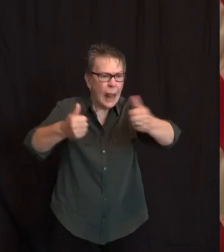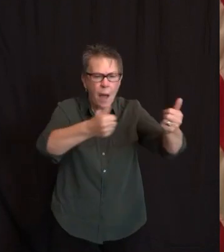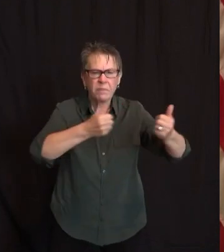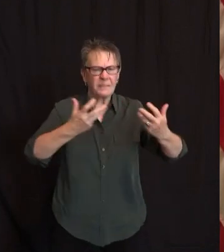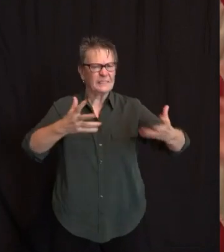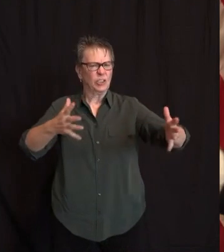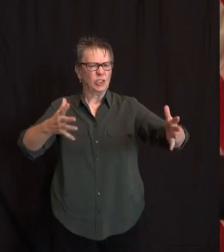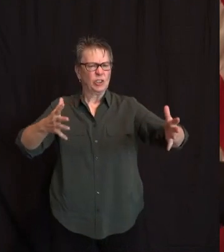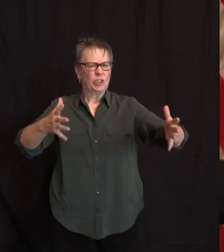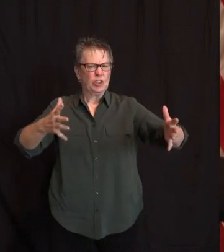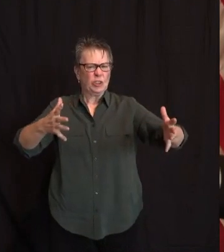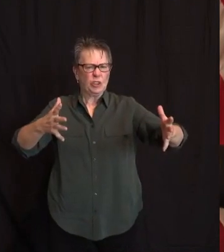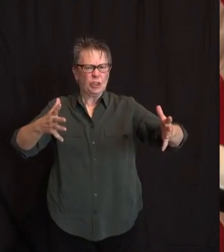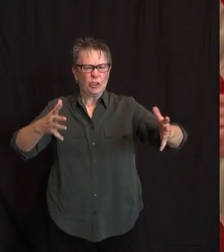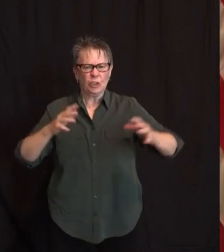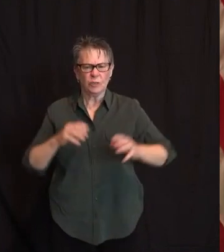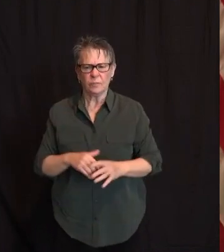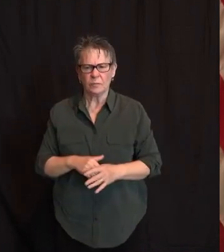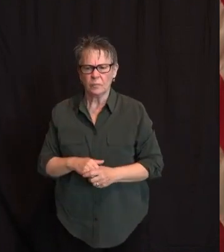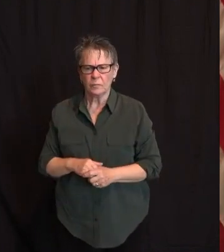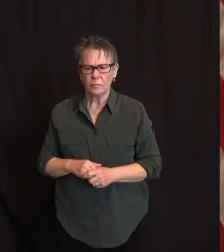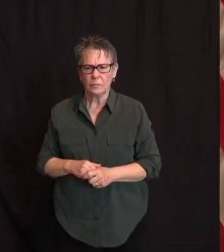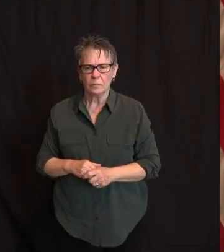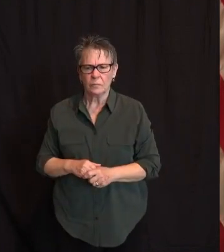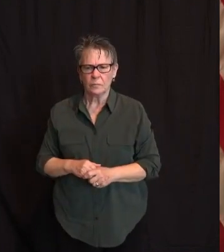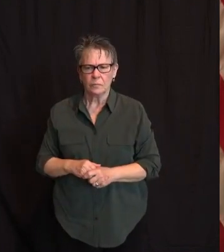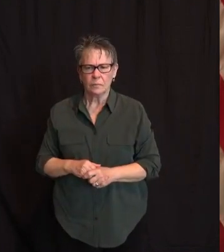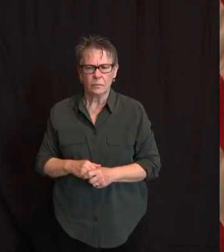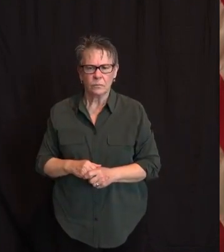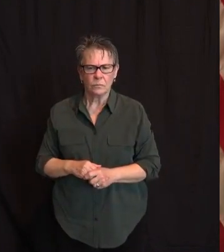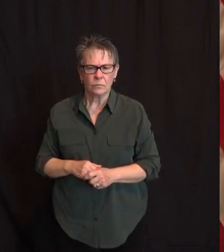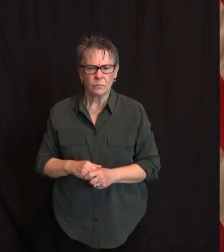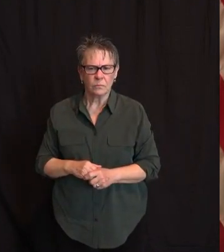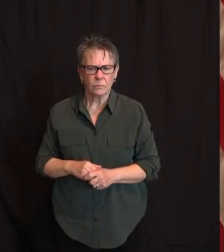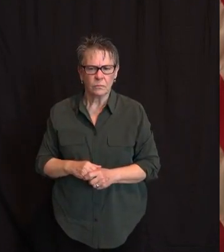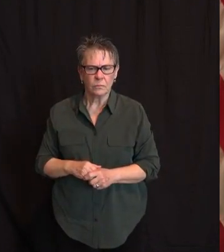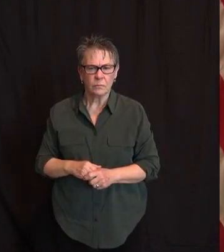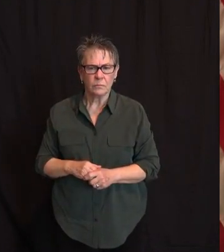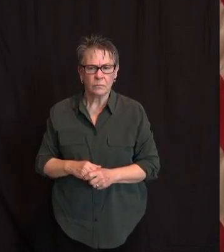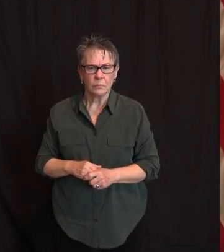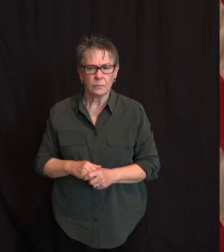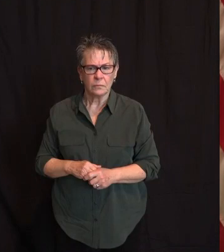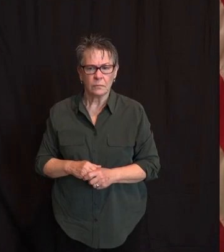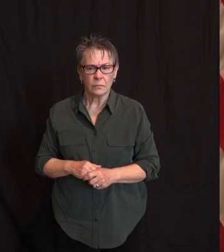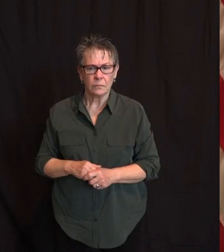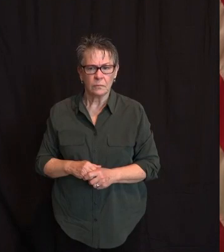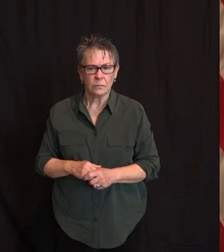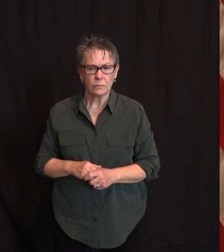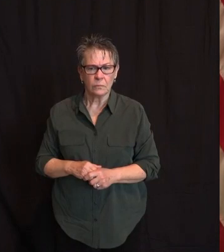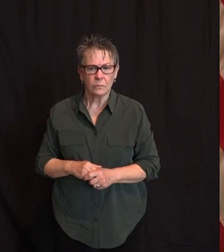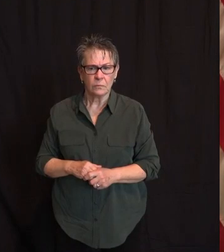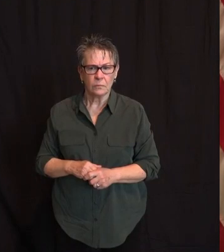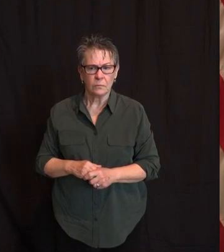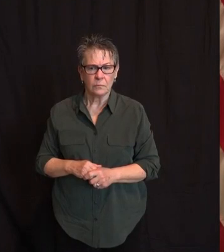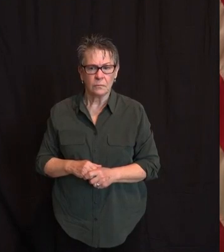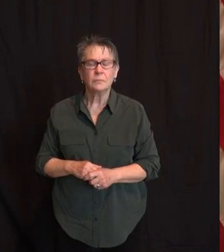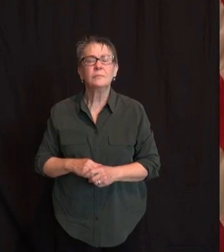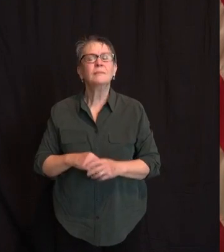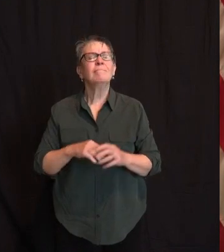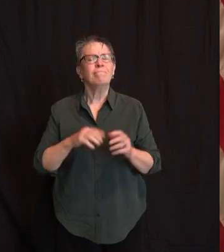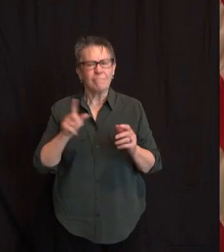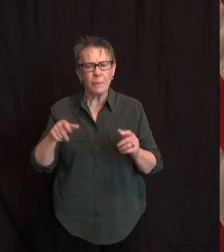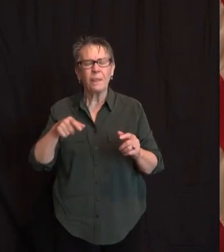at the article as opposed to having the inside view that Judy will share with you. It appeared as